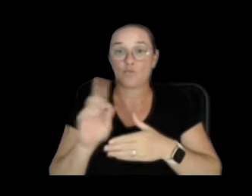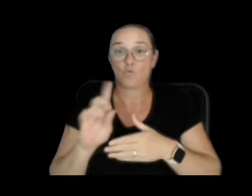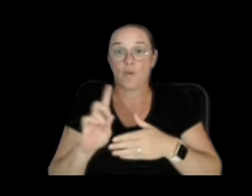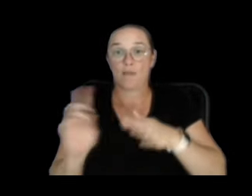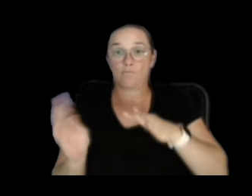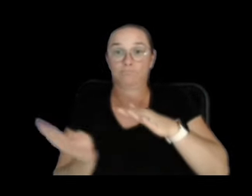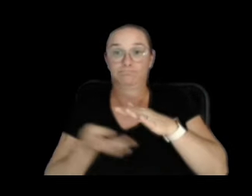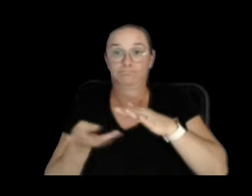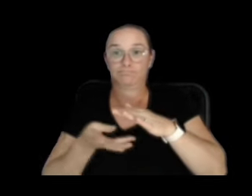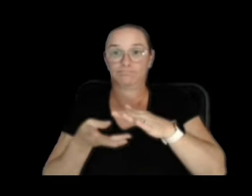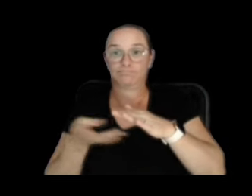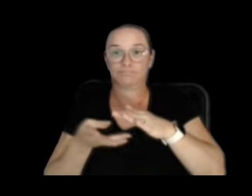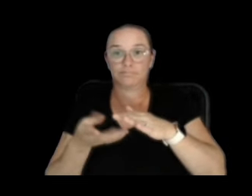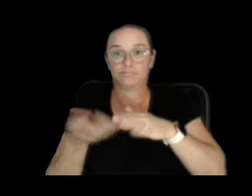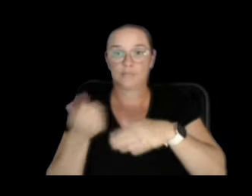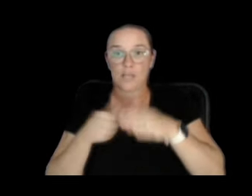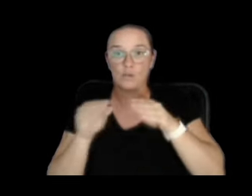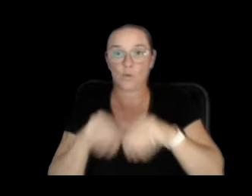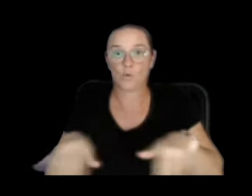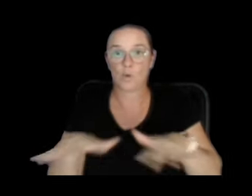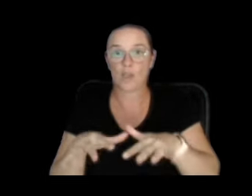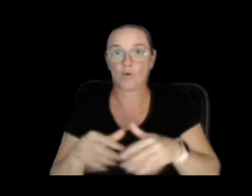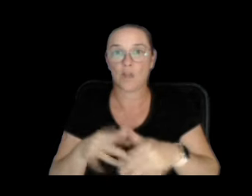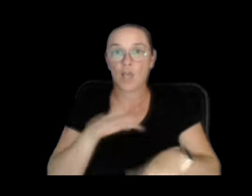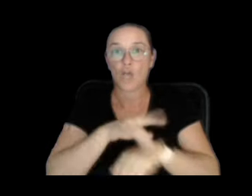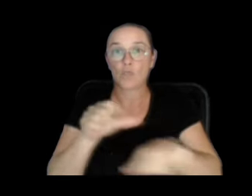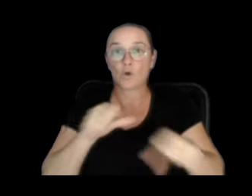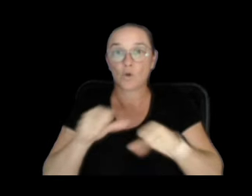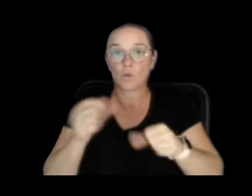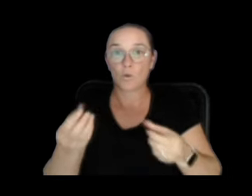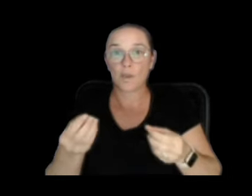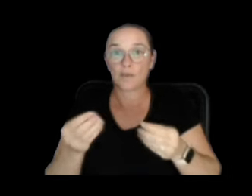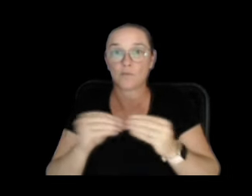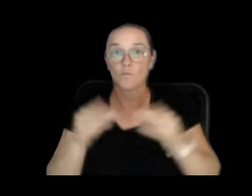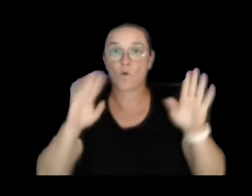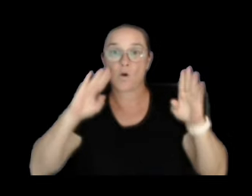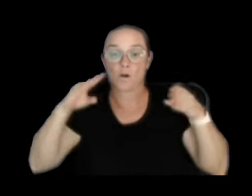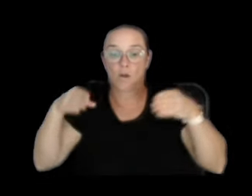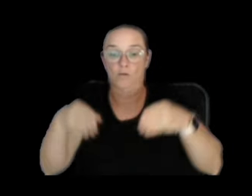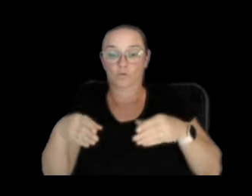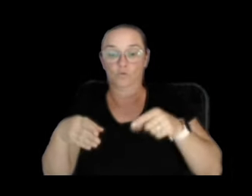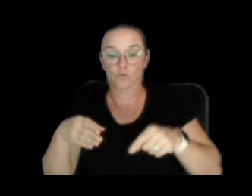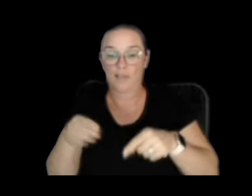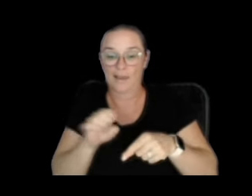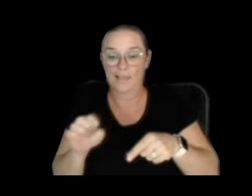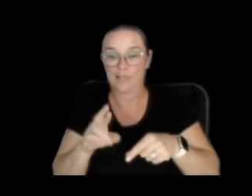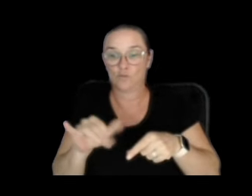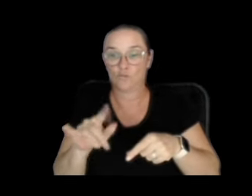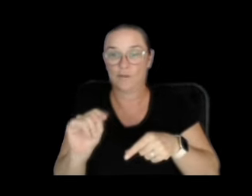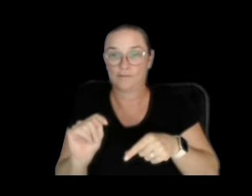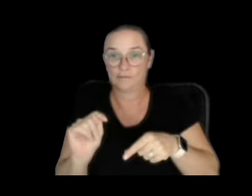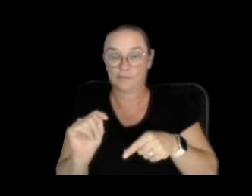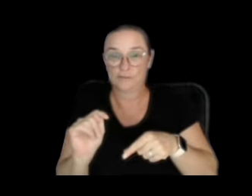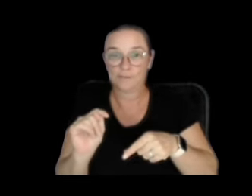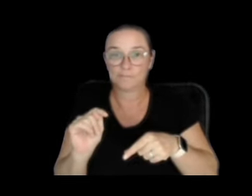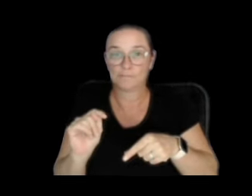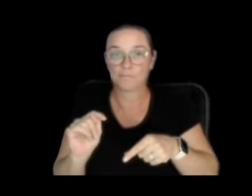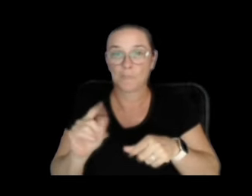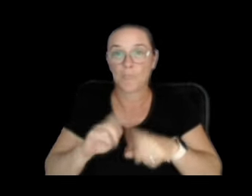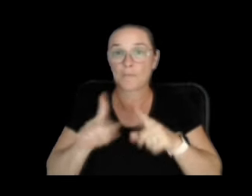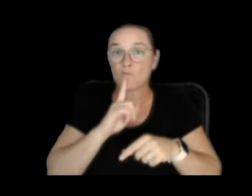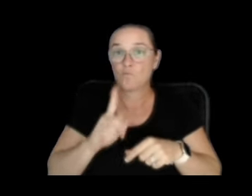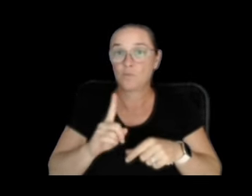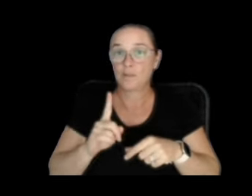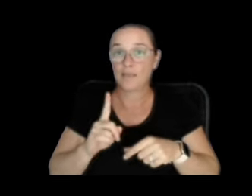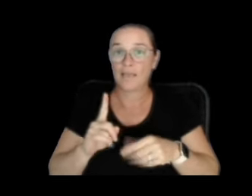underground. The earthquakes are concentrating more so on the East Rift area than in the Southwest. But really, it's this whole